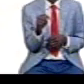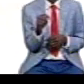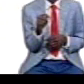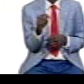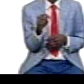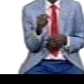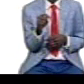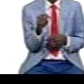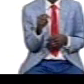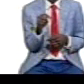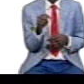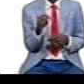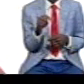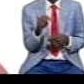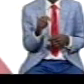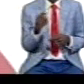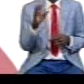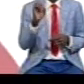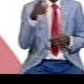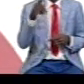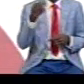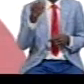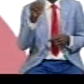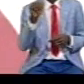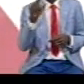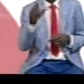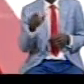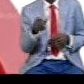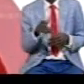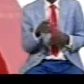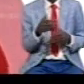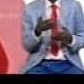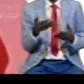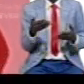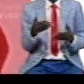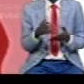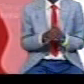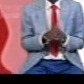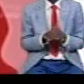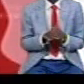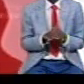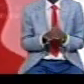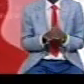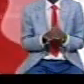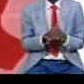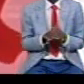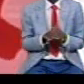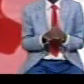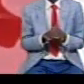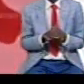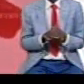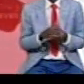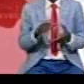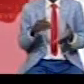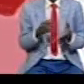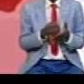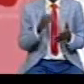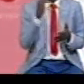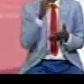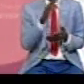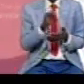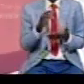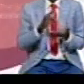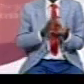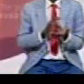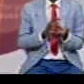septal, either atrial or ventricular septal diseases. Usually a congenital kind of disease. Sometimes it can